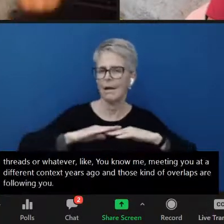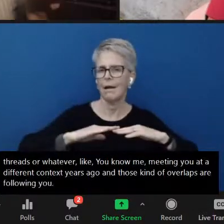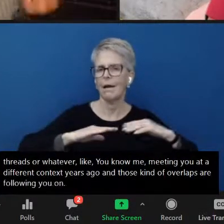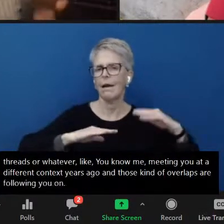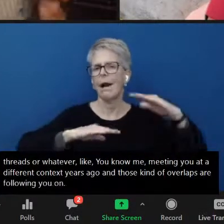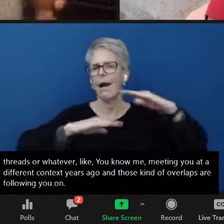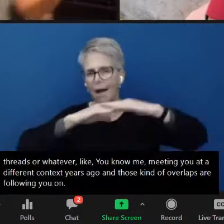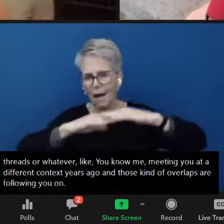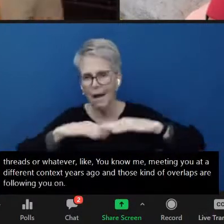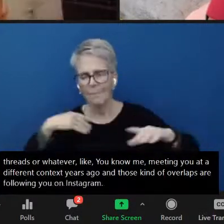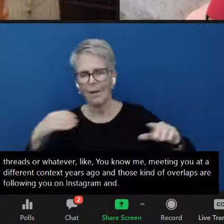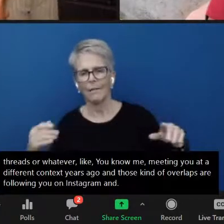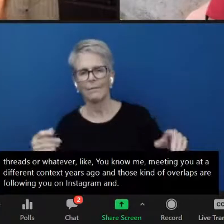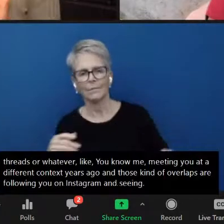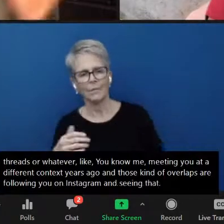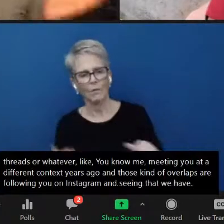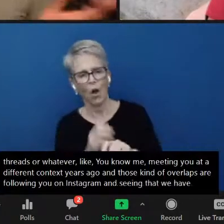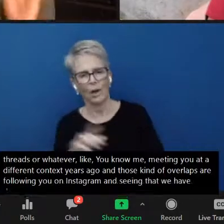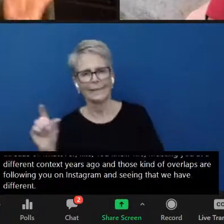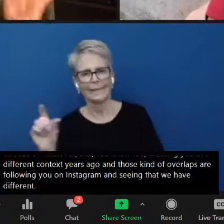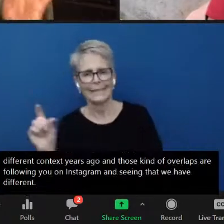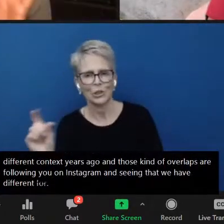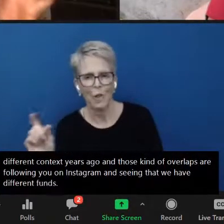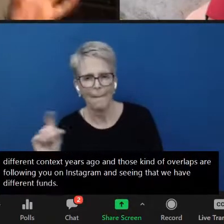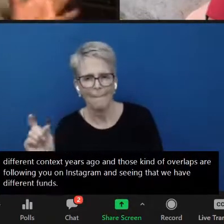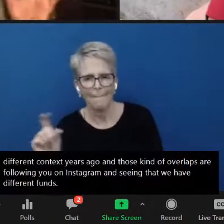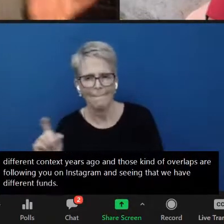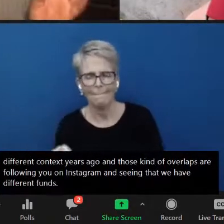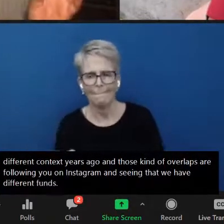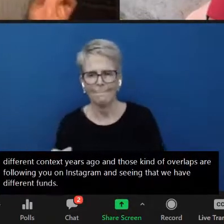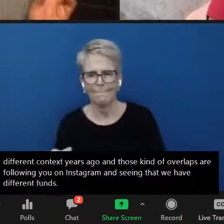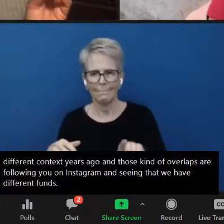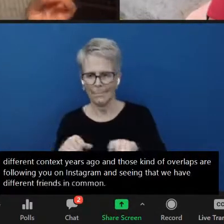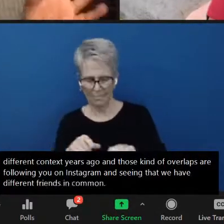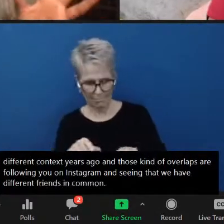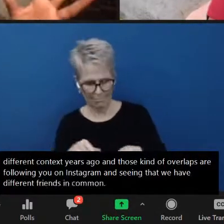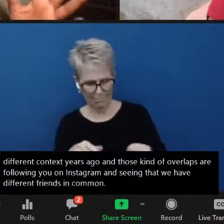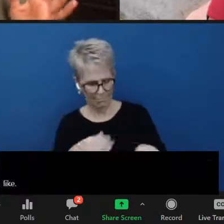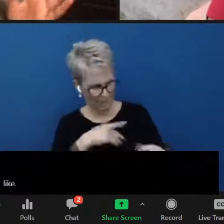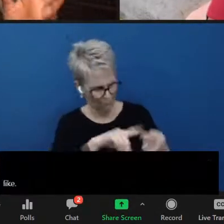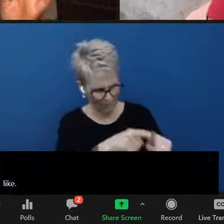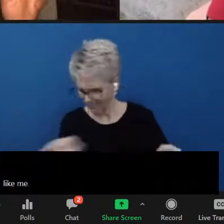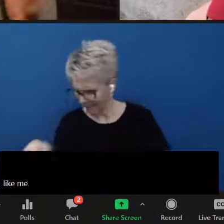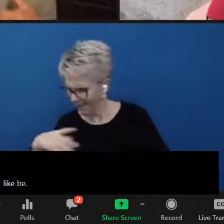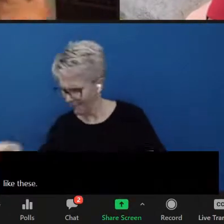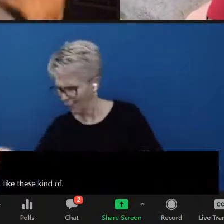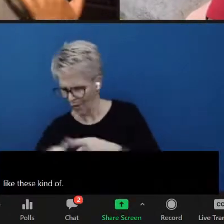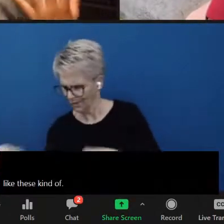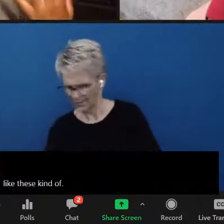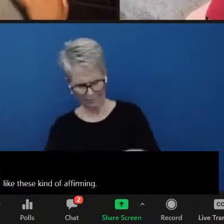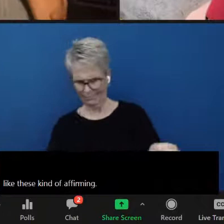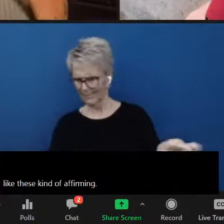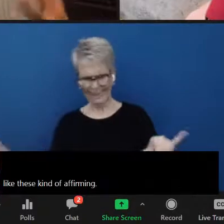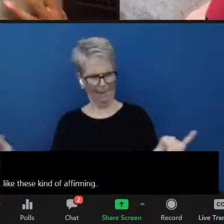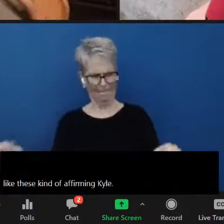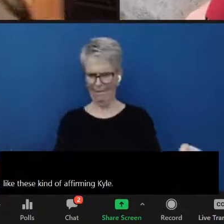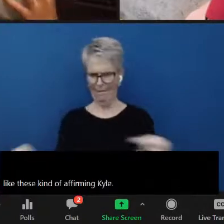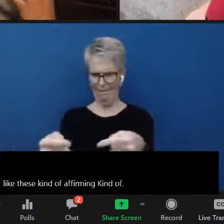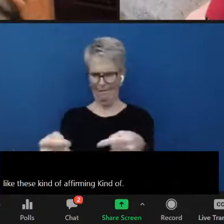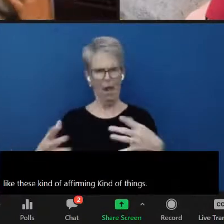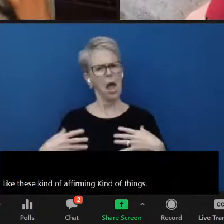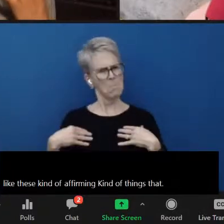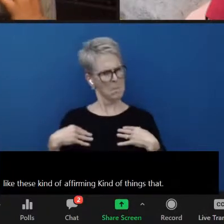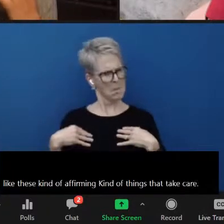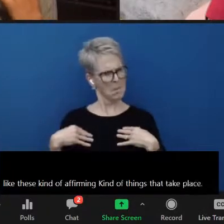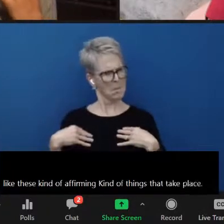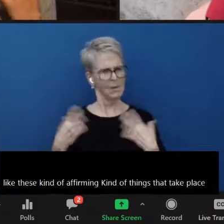on Instagram and seeing that we have different friends in common, are like these kind of affirming kind of things that